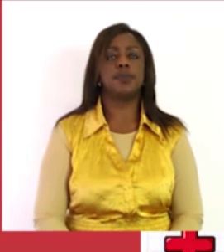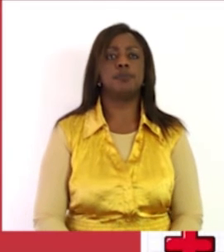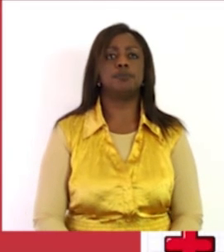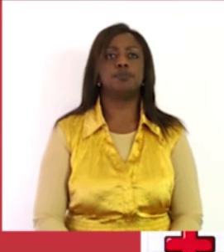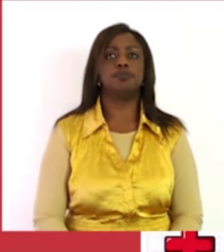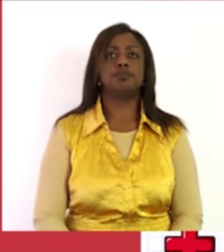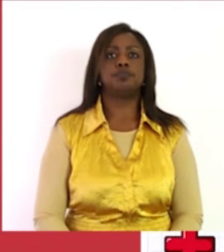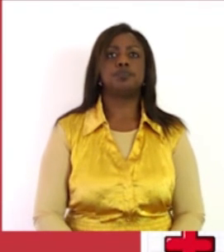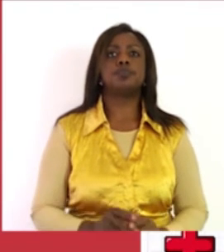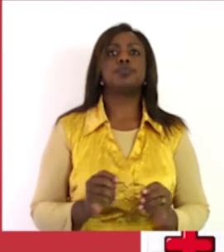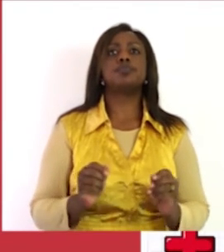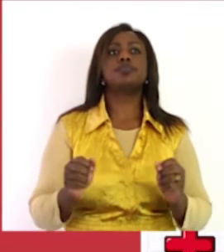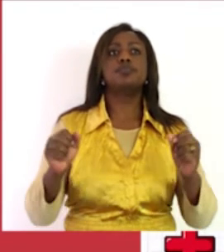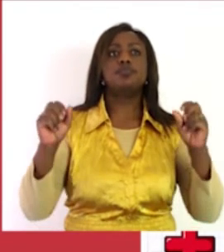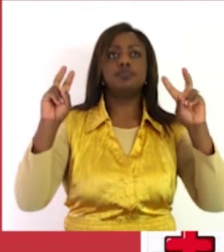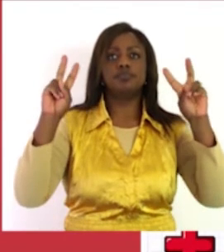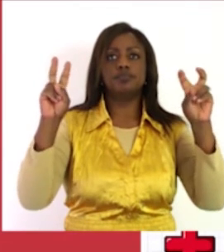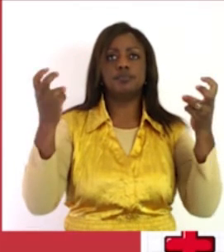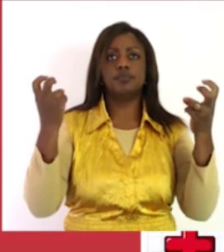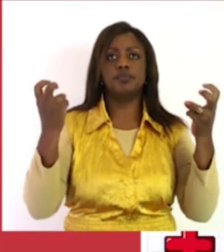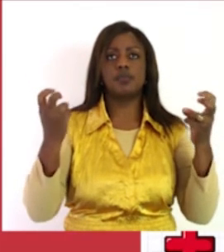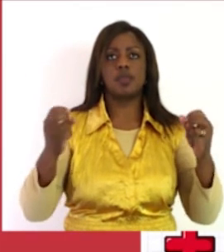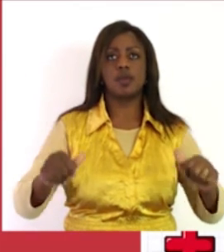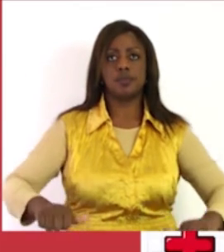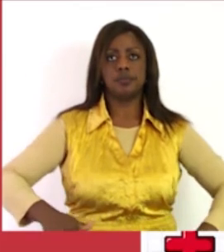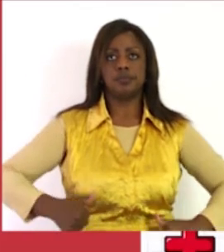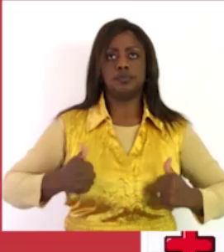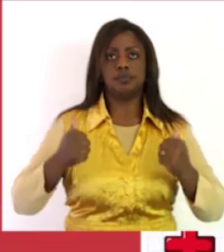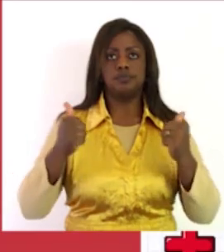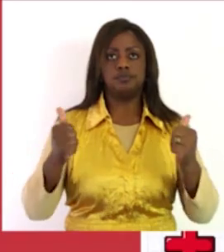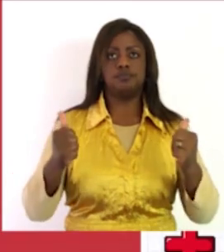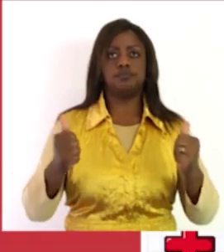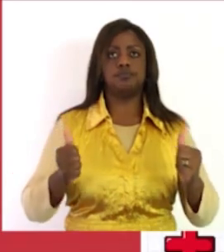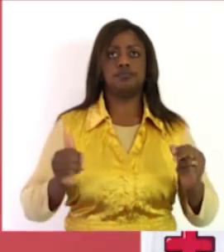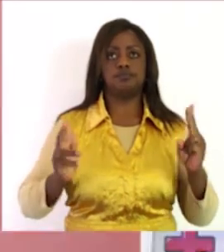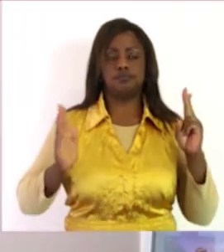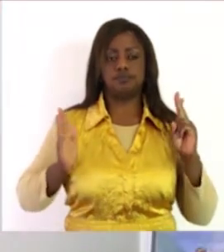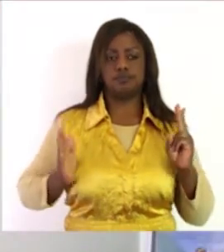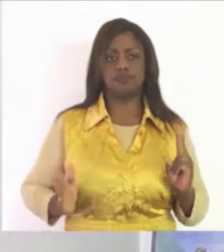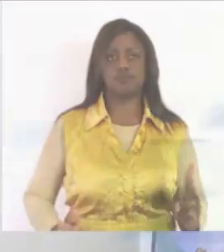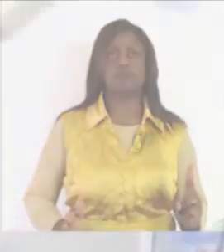The lesson for today is lesson 5, fitness and the human body.